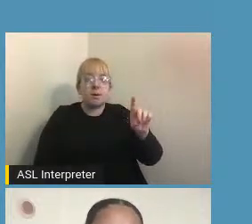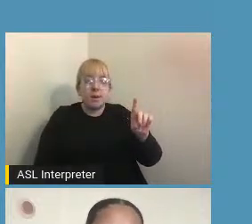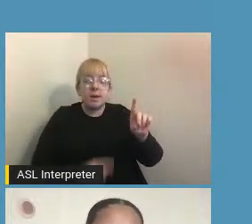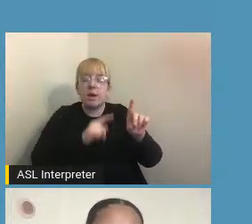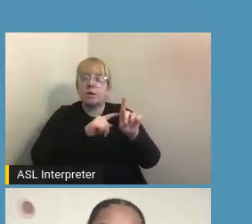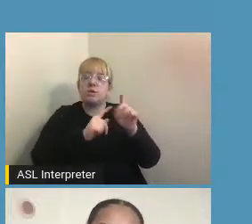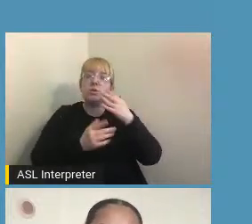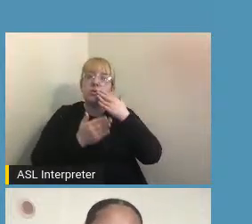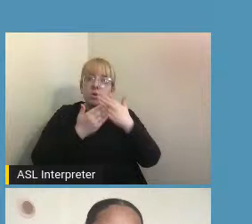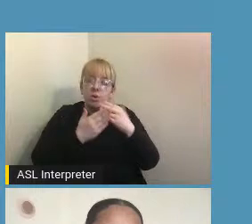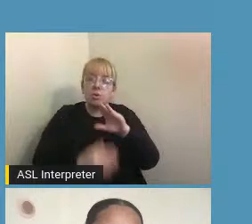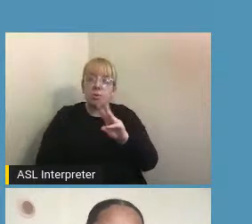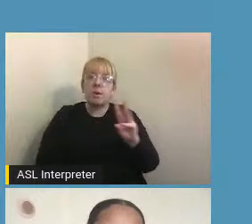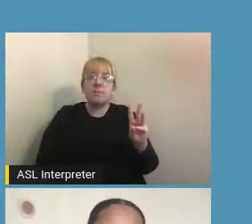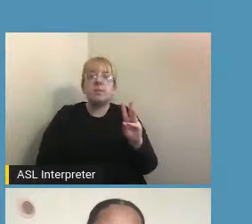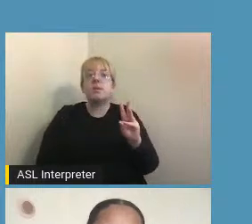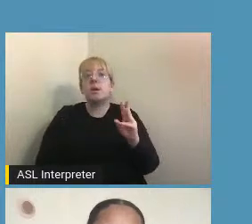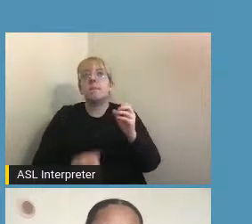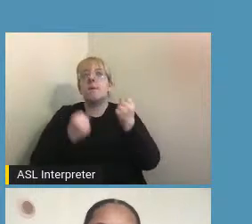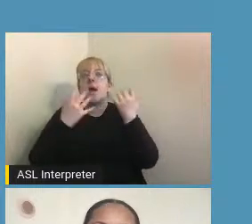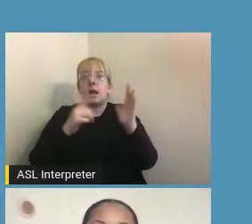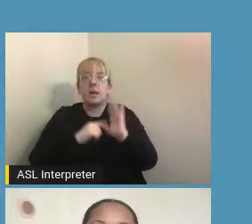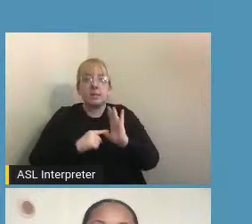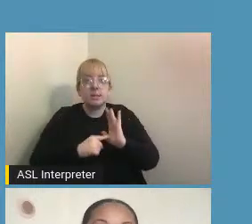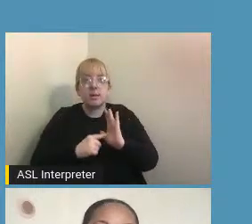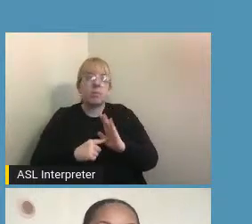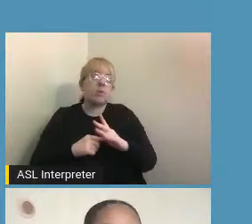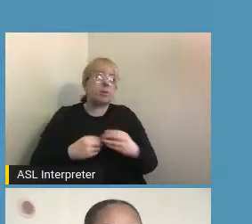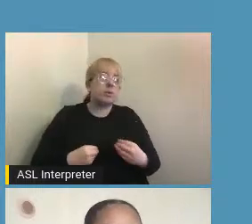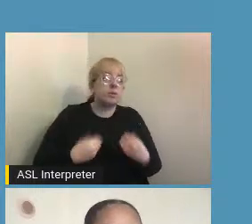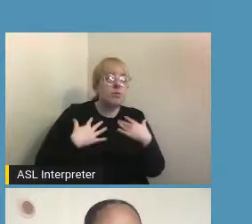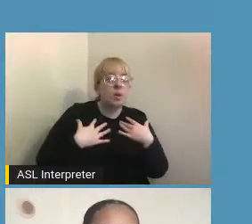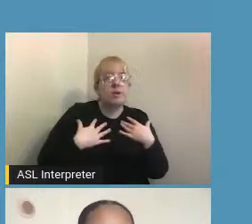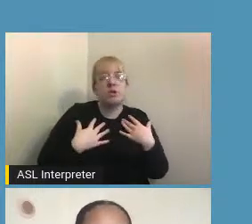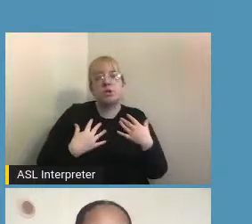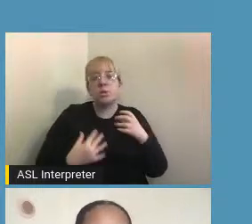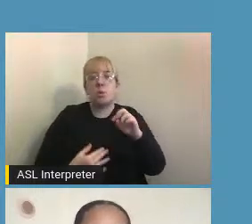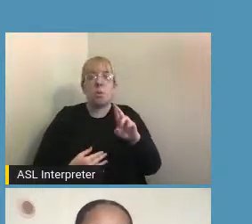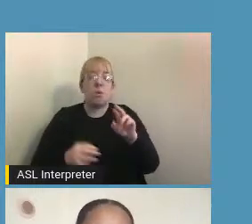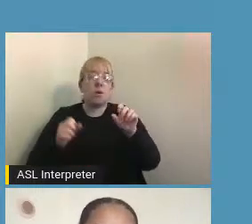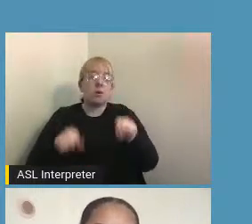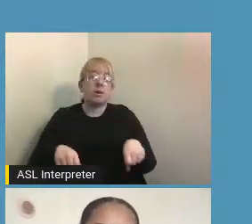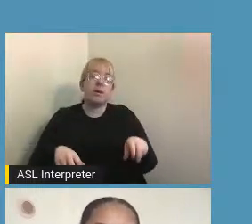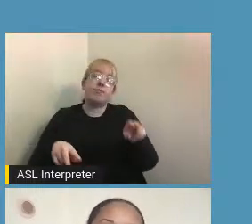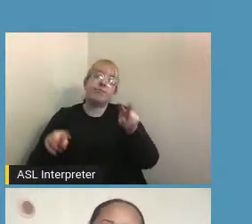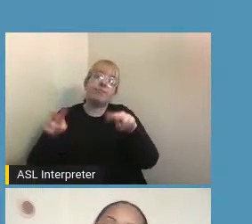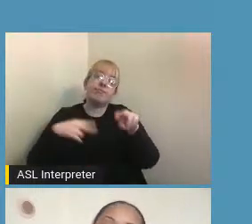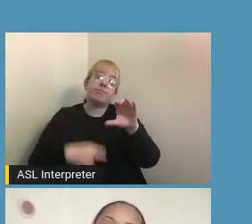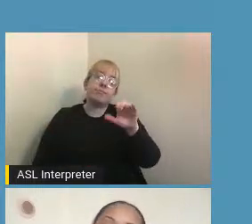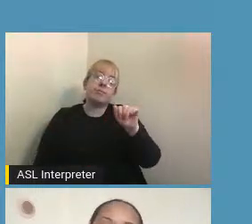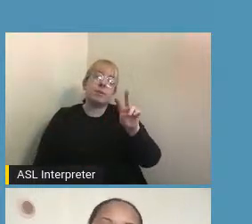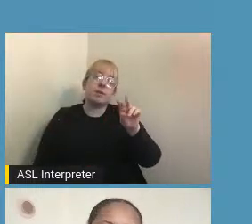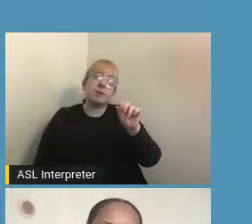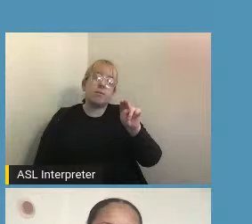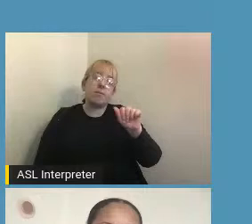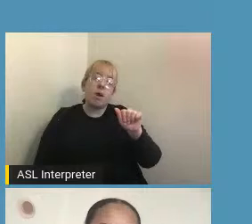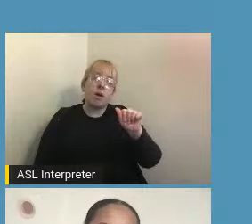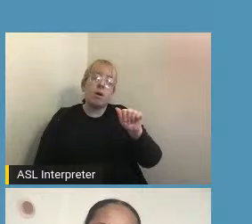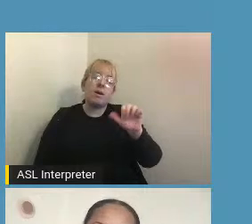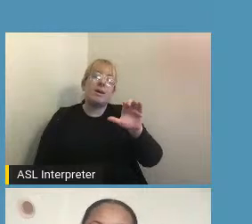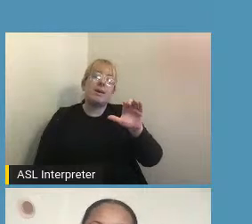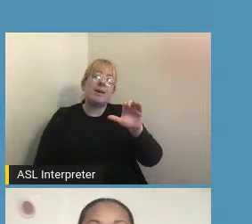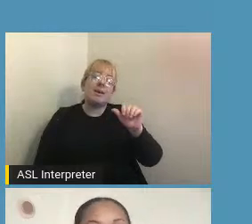of examples and inspiration. Or you can just peruse through Canva as well. And I'm not sure